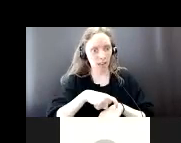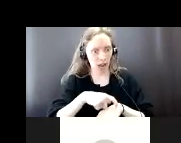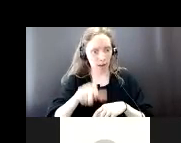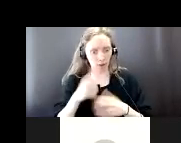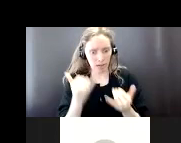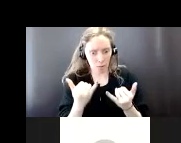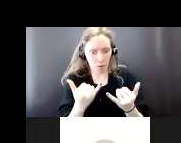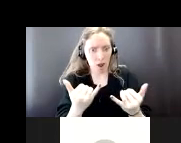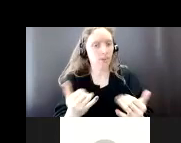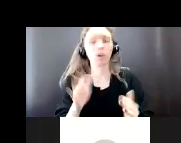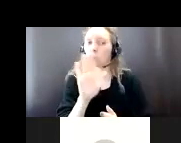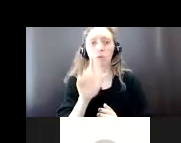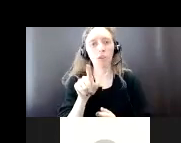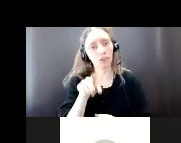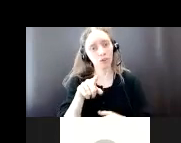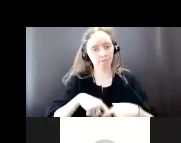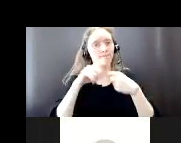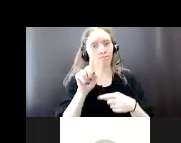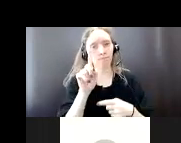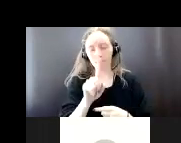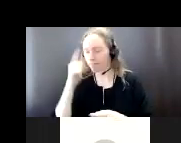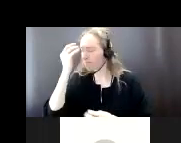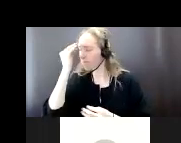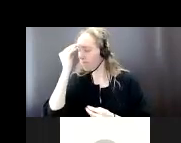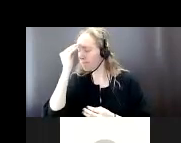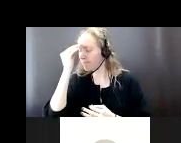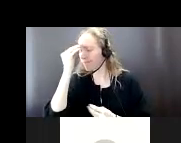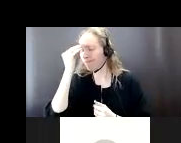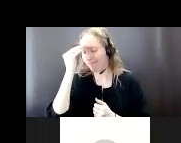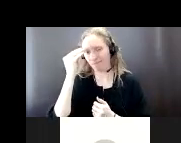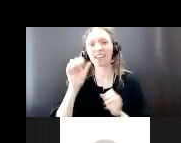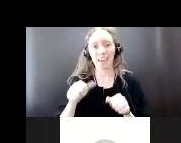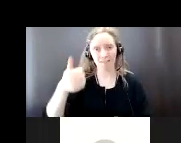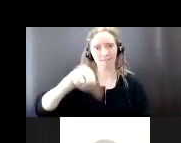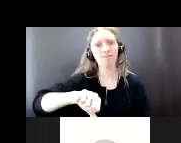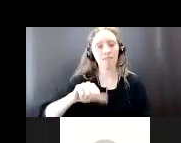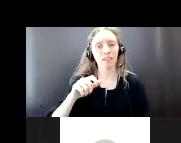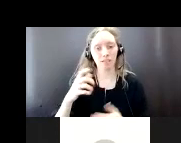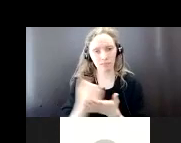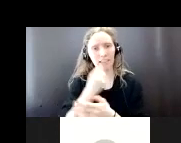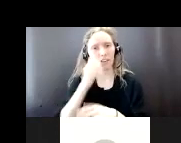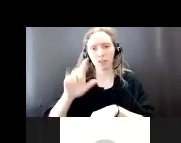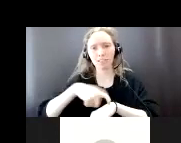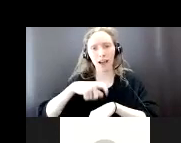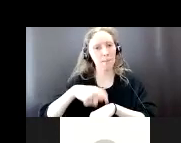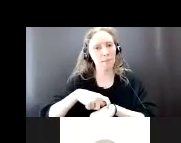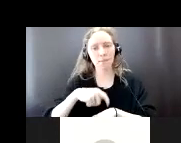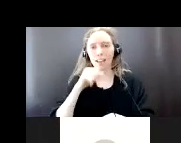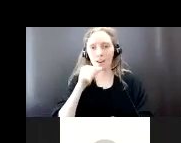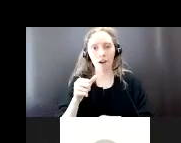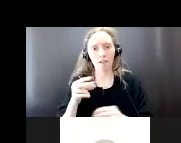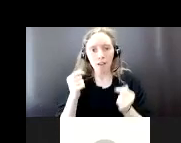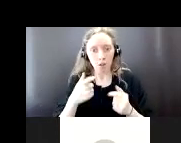opportunity. Another warning sign is these phone calls, emails, and texts. Just ask yourself this